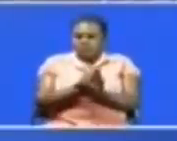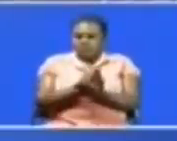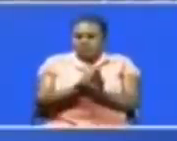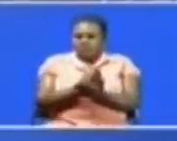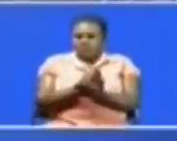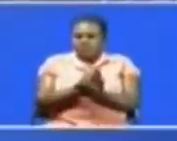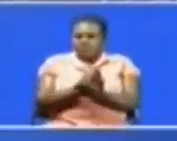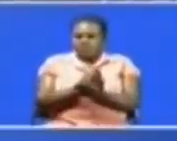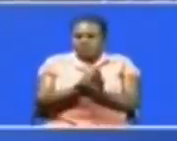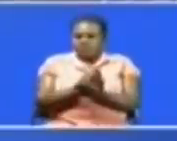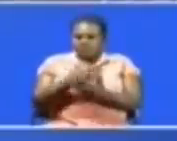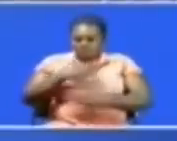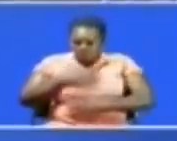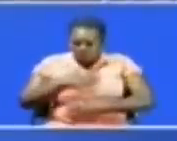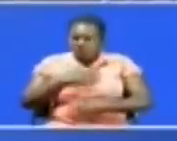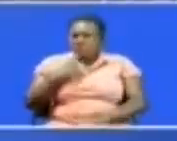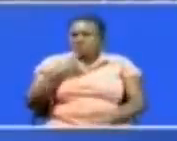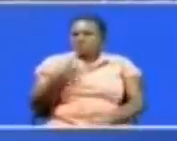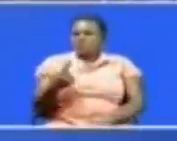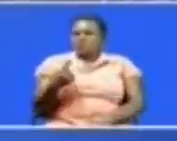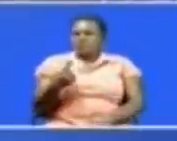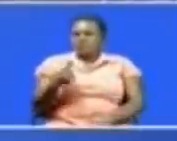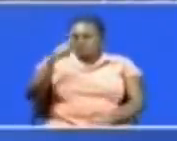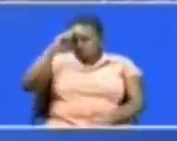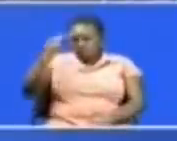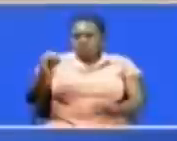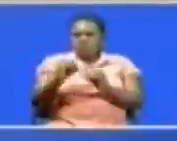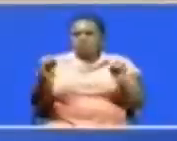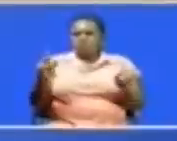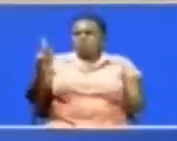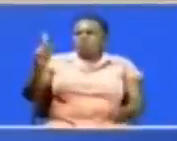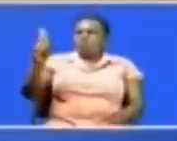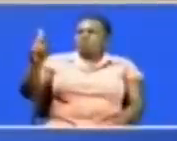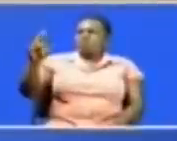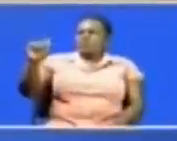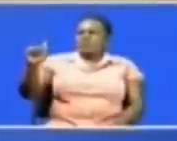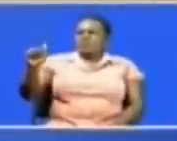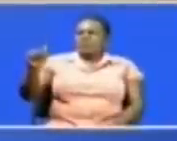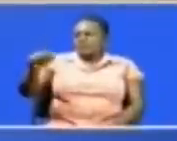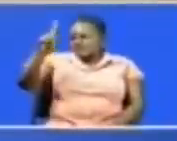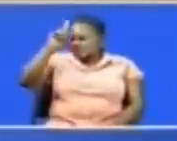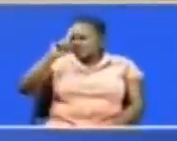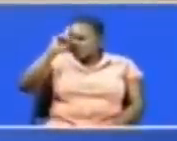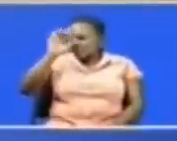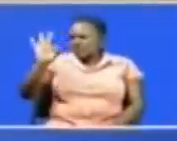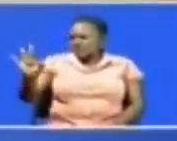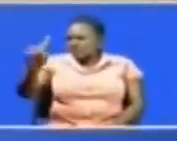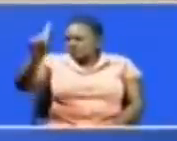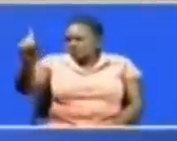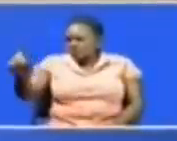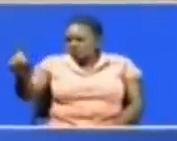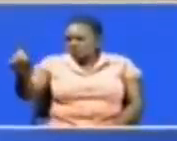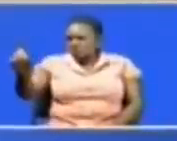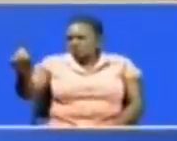you know, what Mheshimiwa says was considered disrespect from the Honorable Moses Kuria, the most critical question for us is, was what